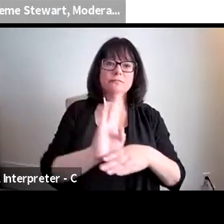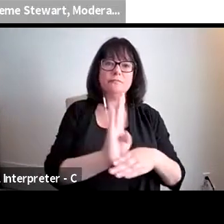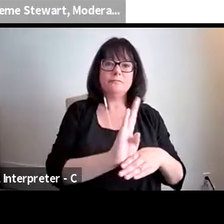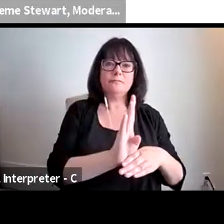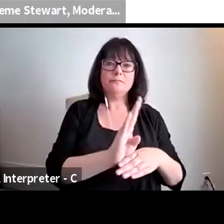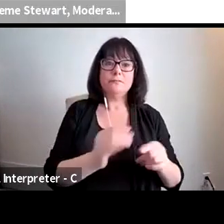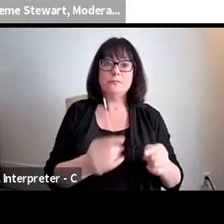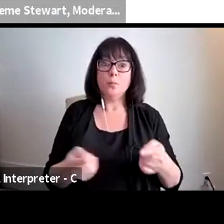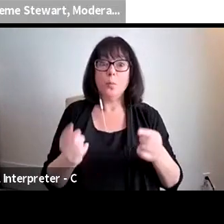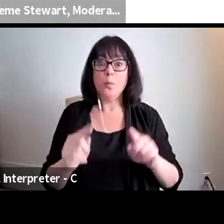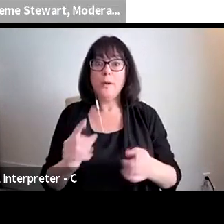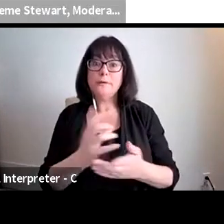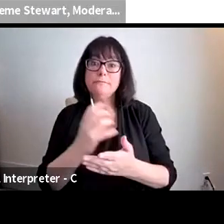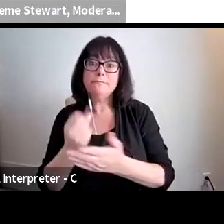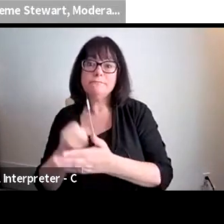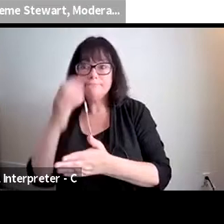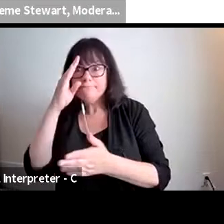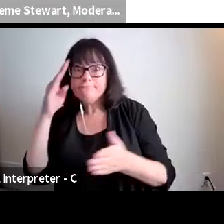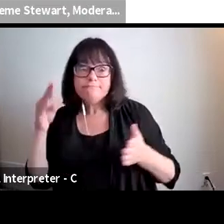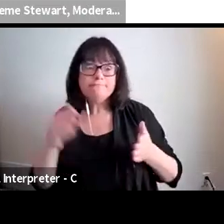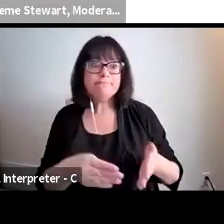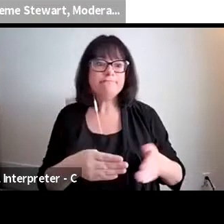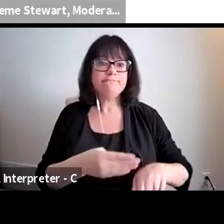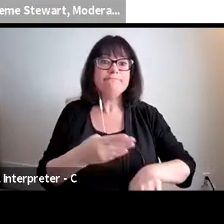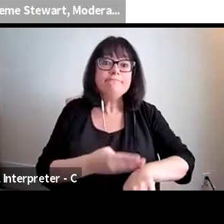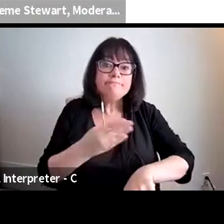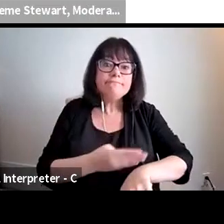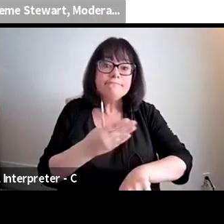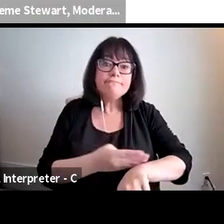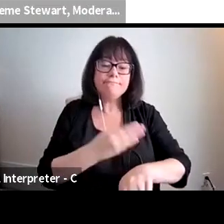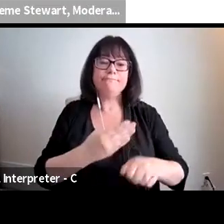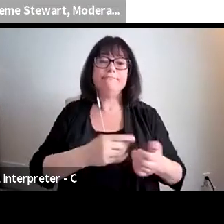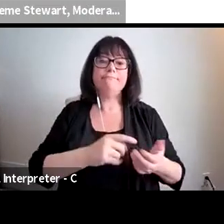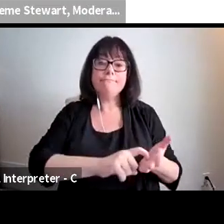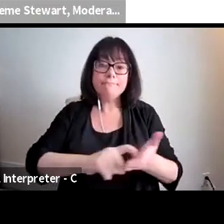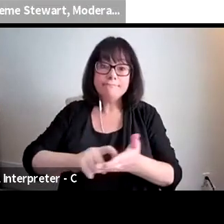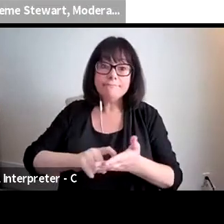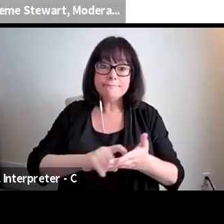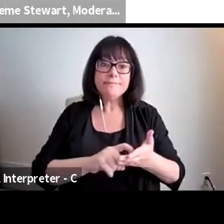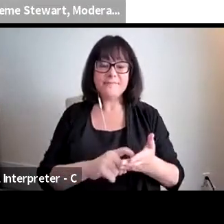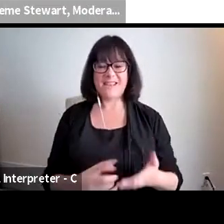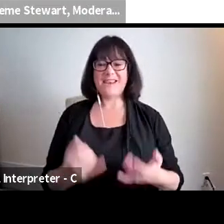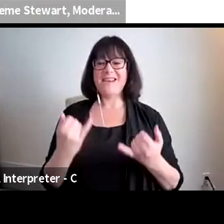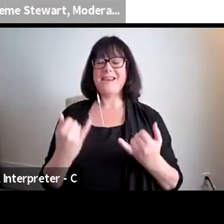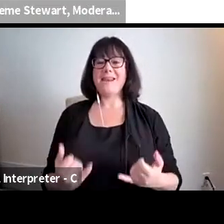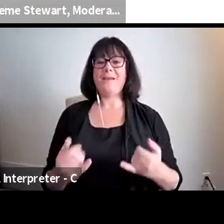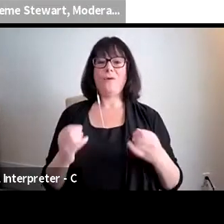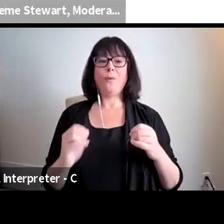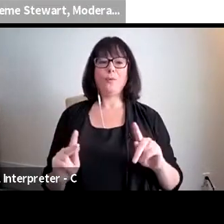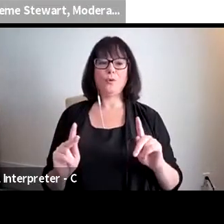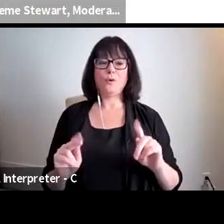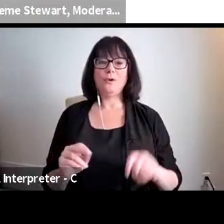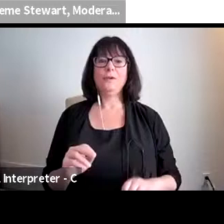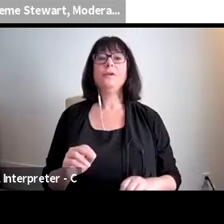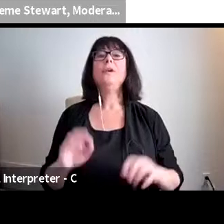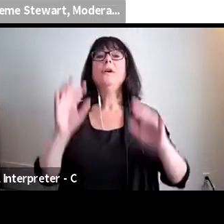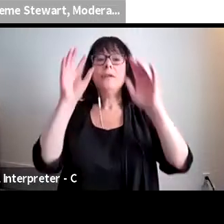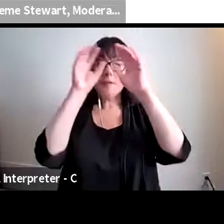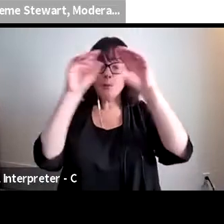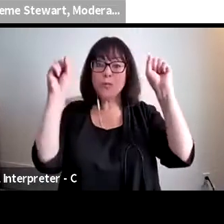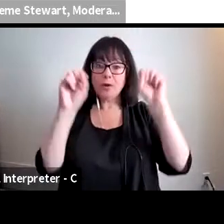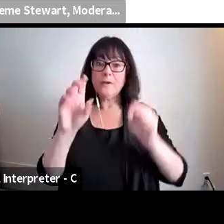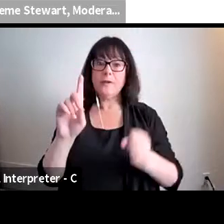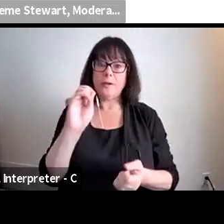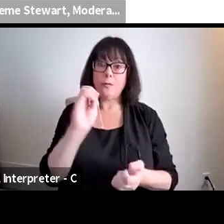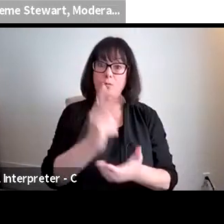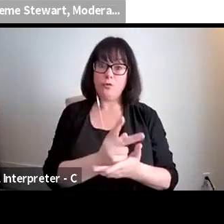updated. And this is exactly the opportunity we have now to do that. So indeed, the president approved that our multi-year, we had